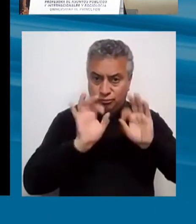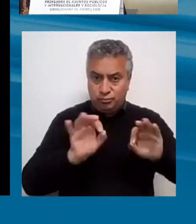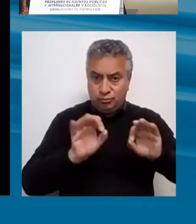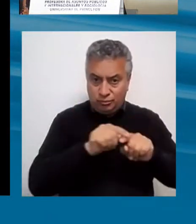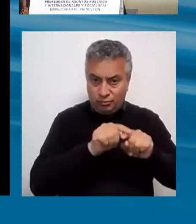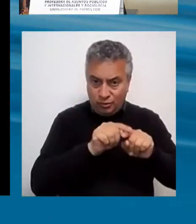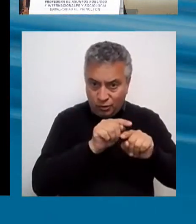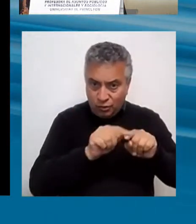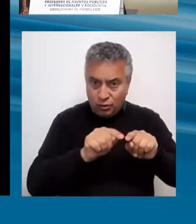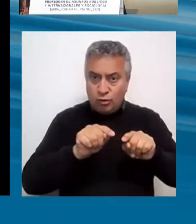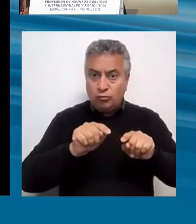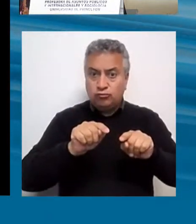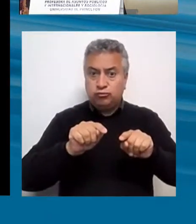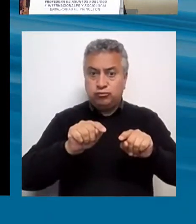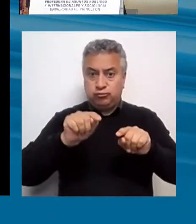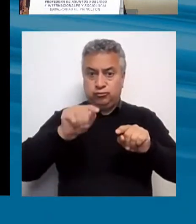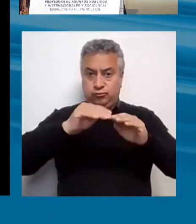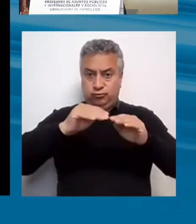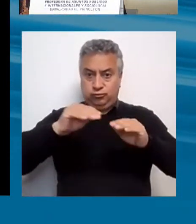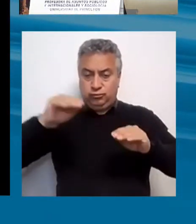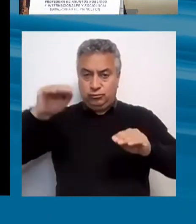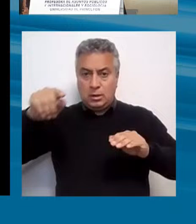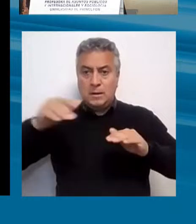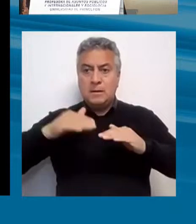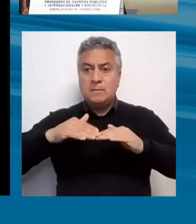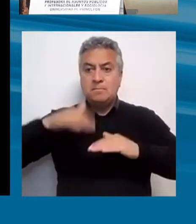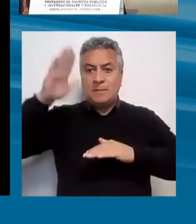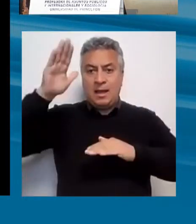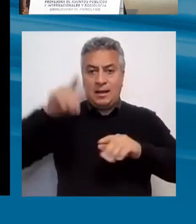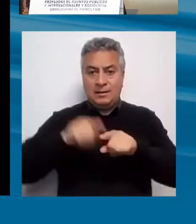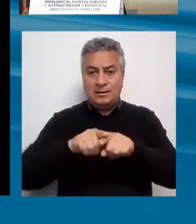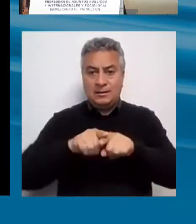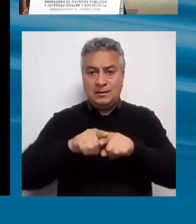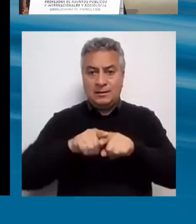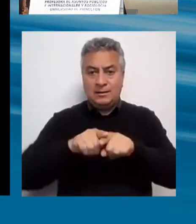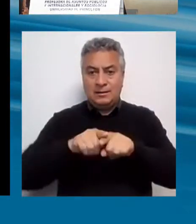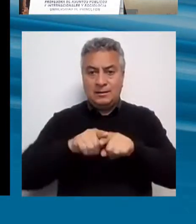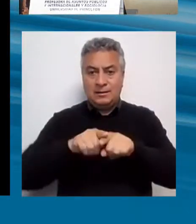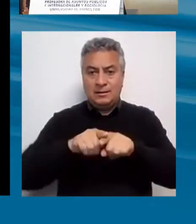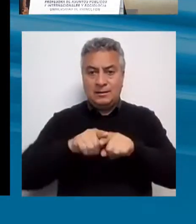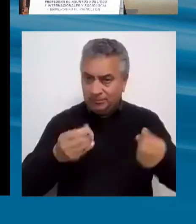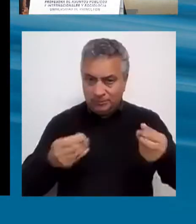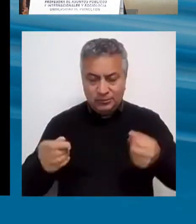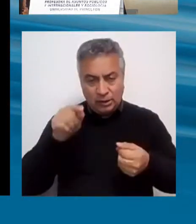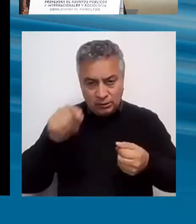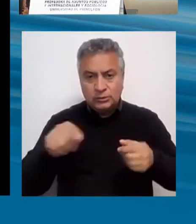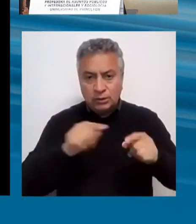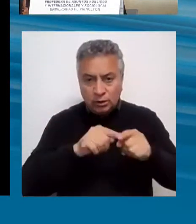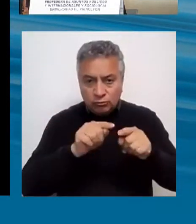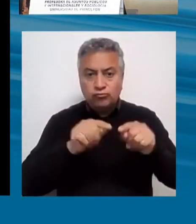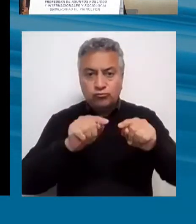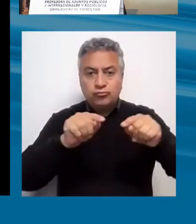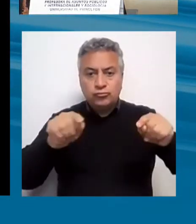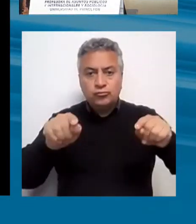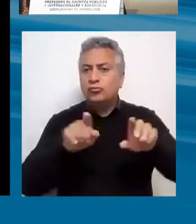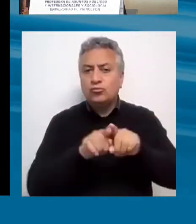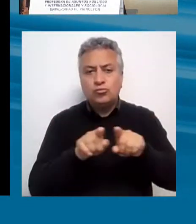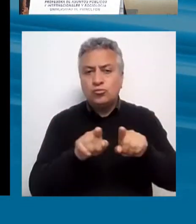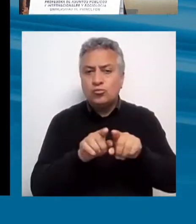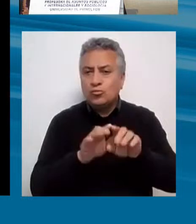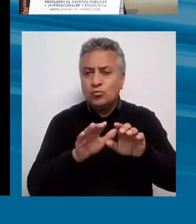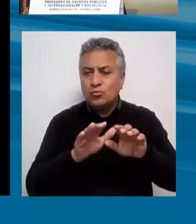quite horizontal. And it is in the economic elite that the line